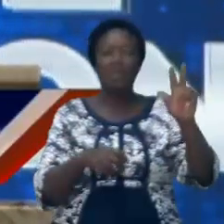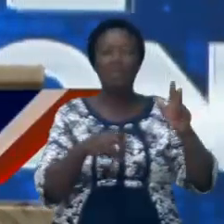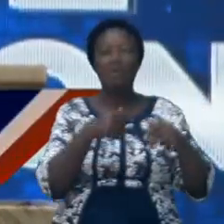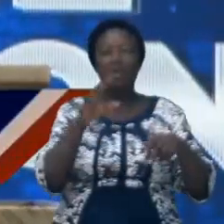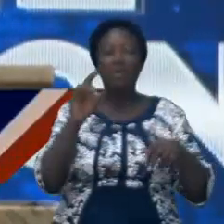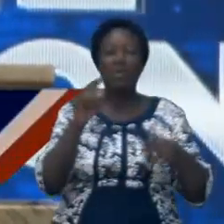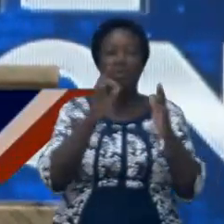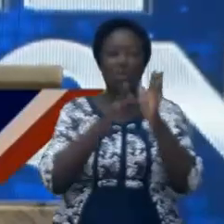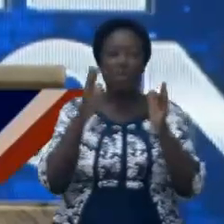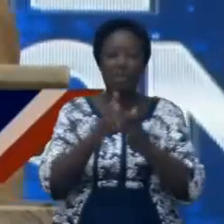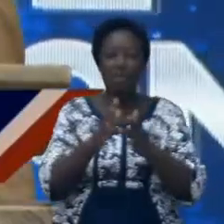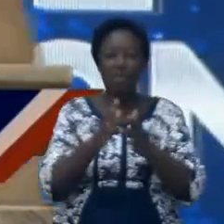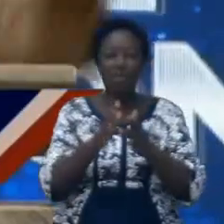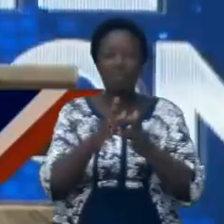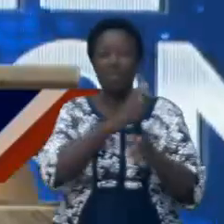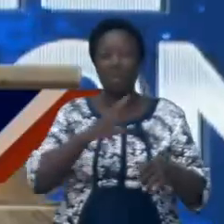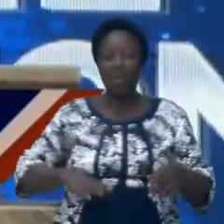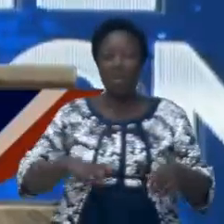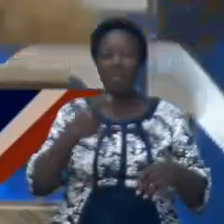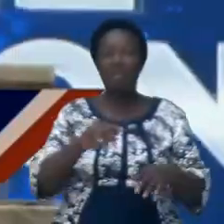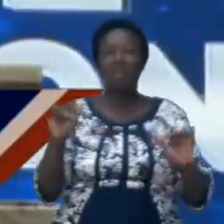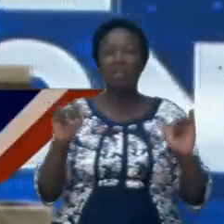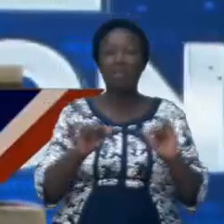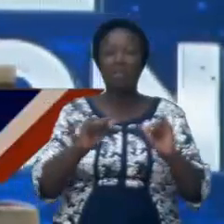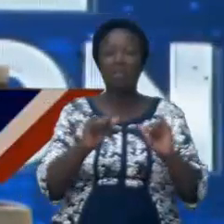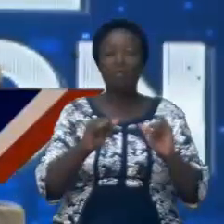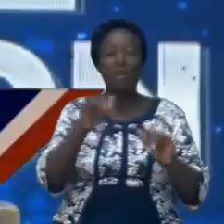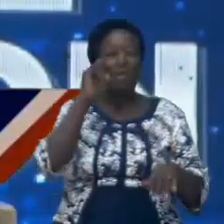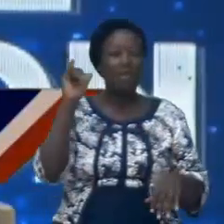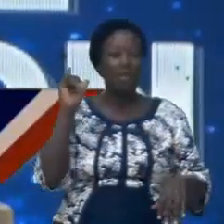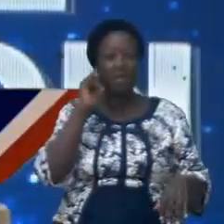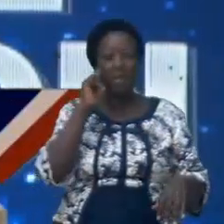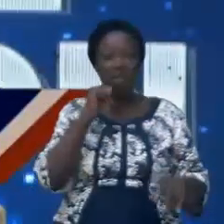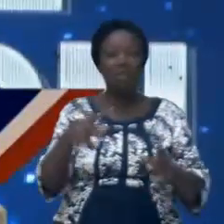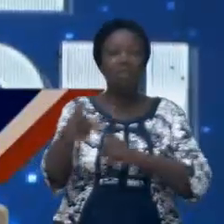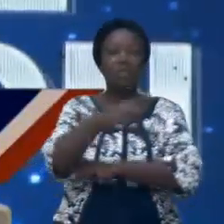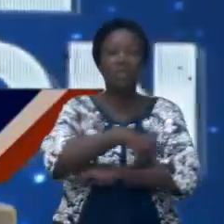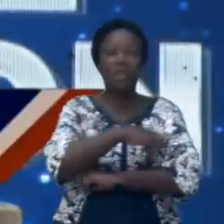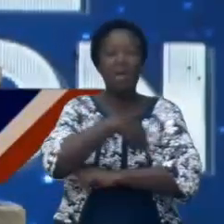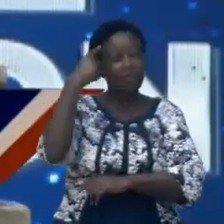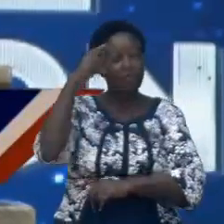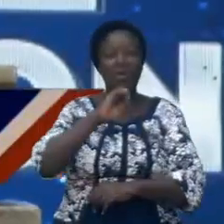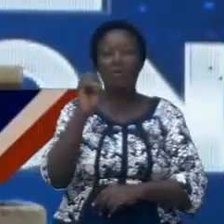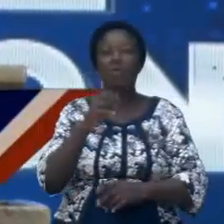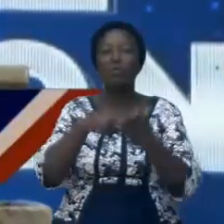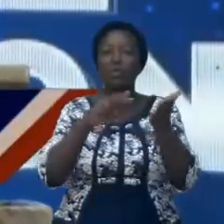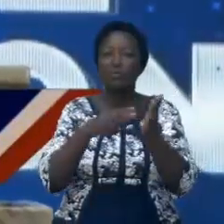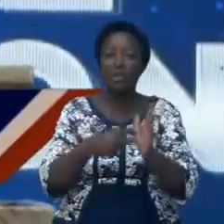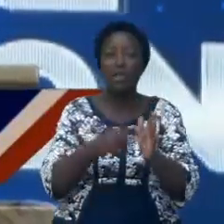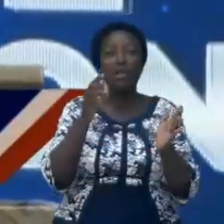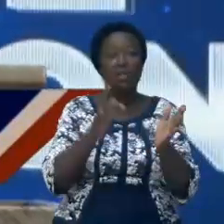Christ, the same, yesterday, today, and forever. What does that